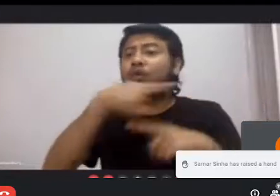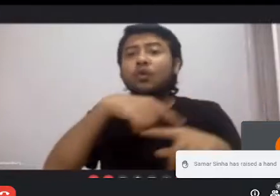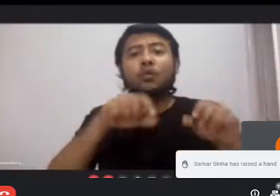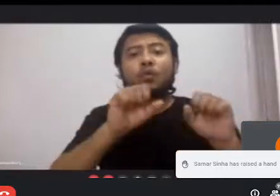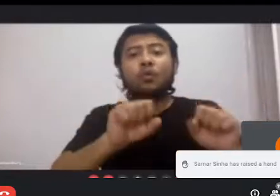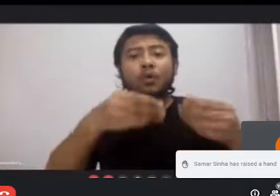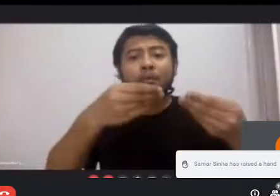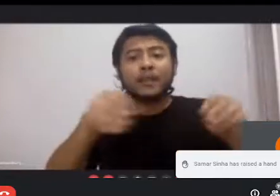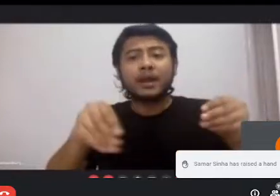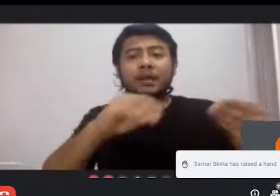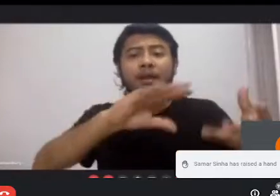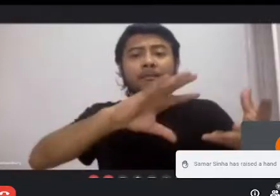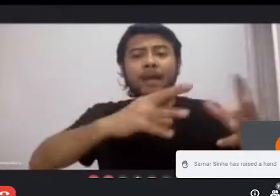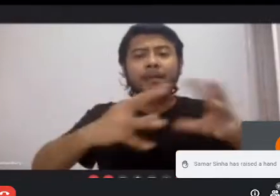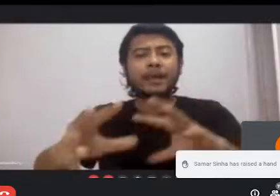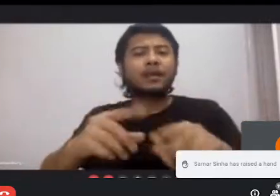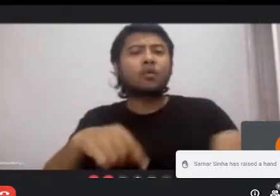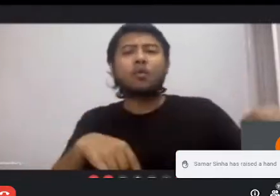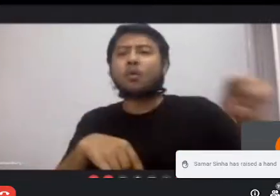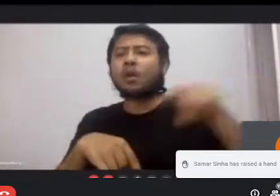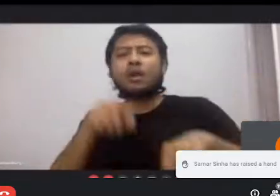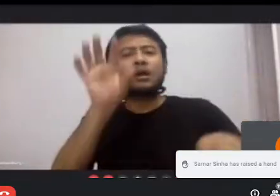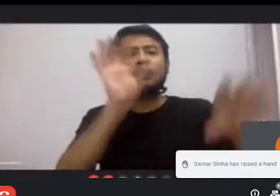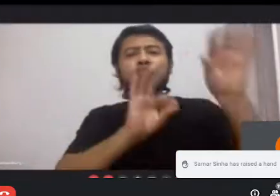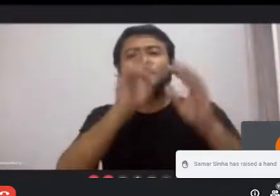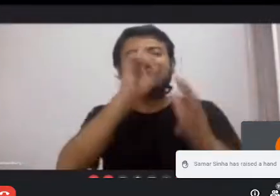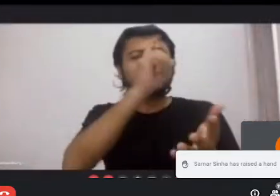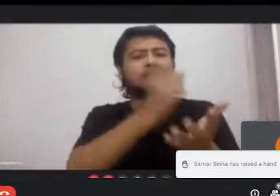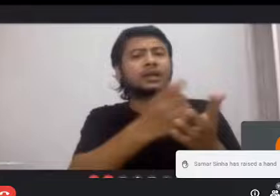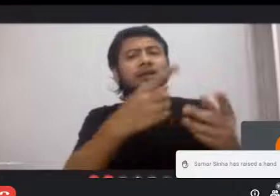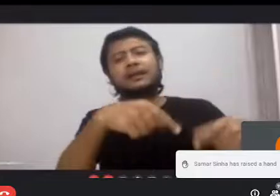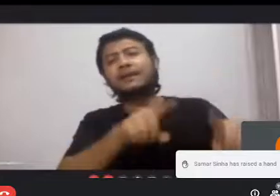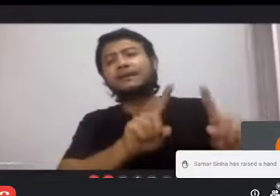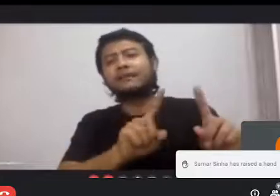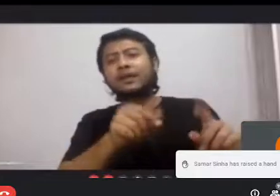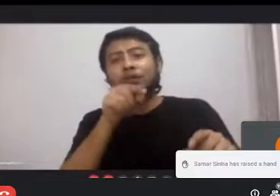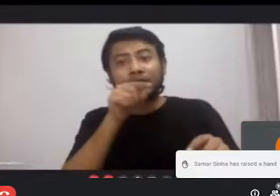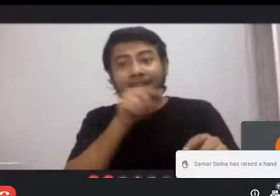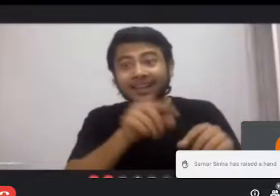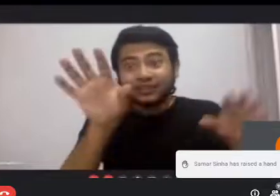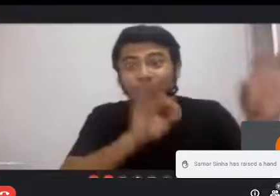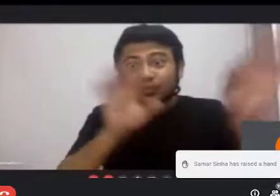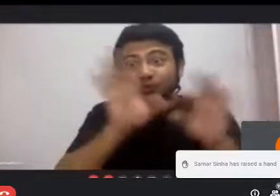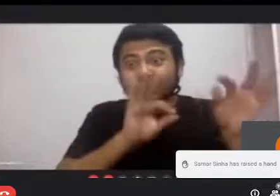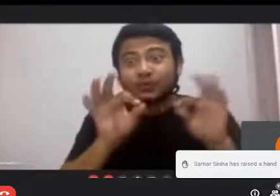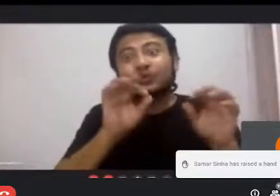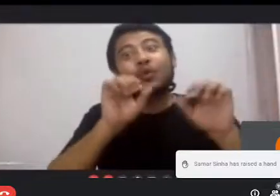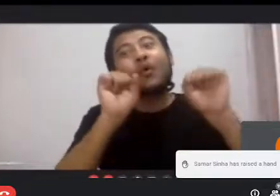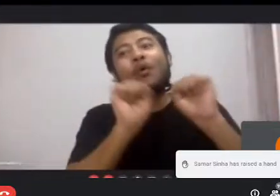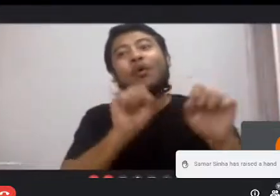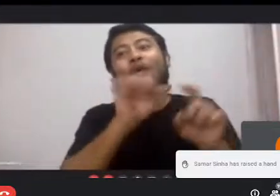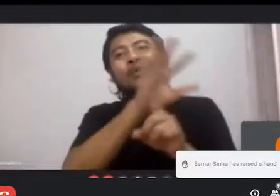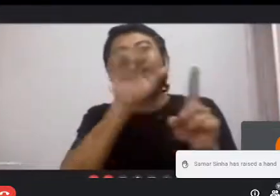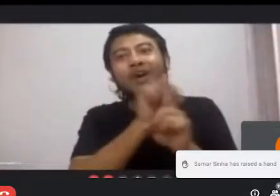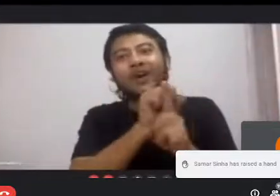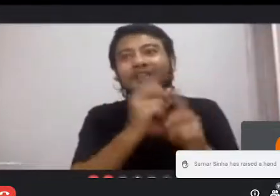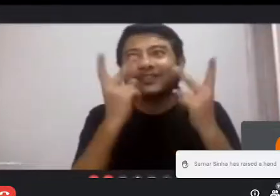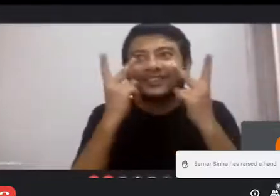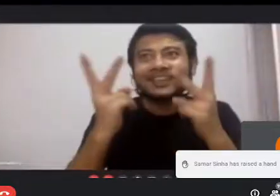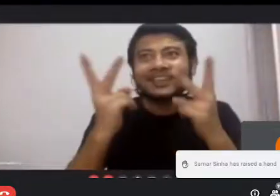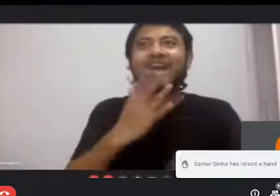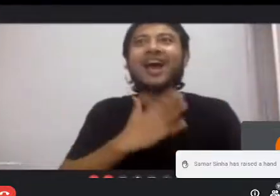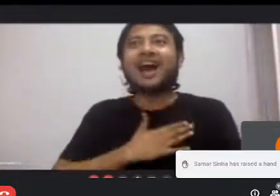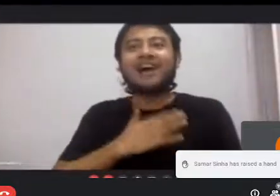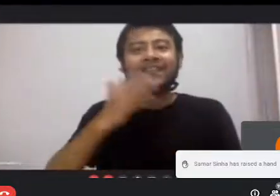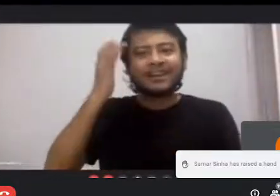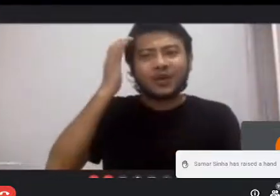materials, so automatically they choose what is relevant to their culture. And so we don't give